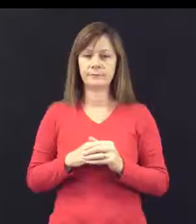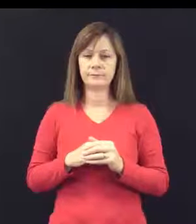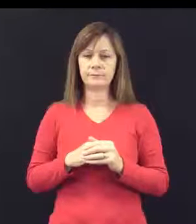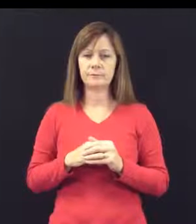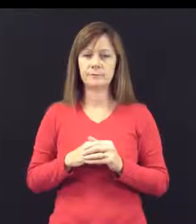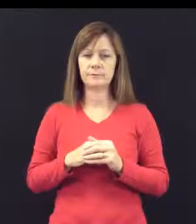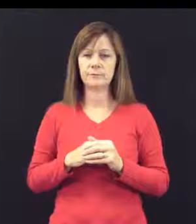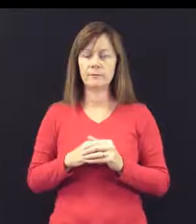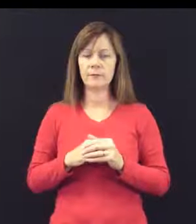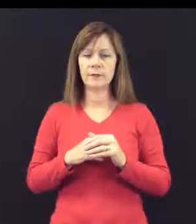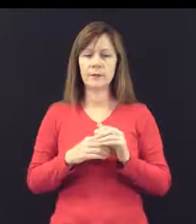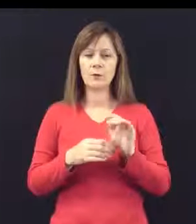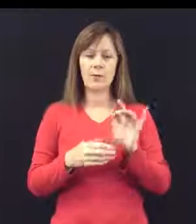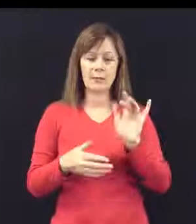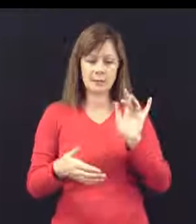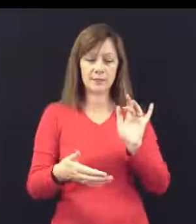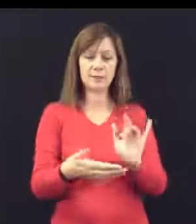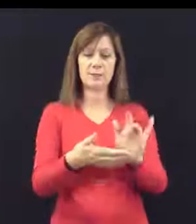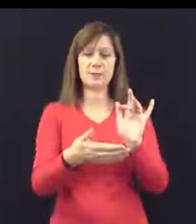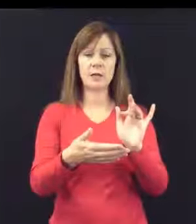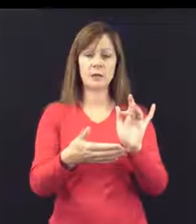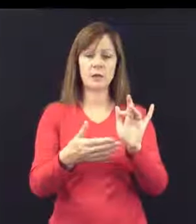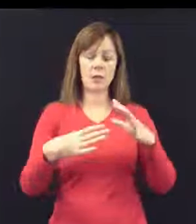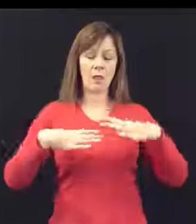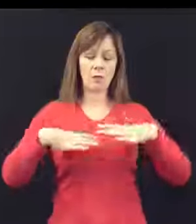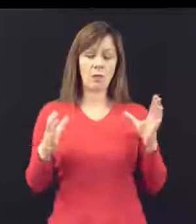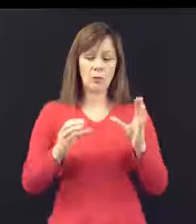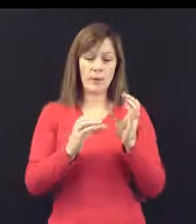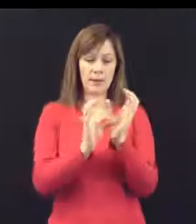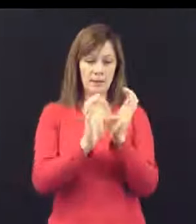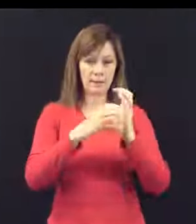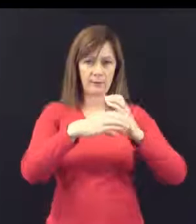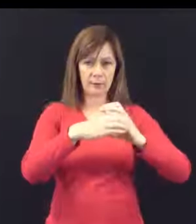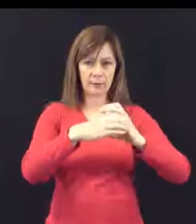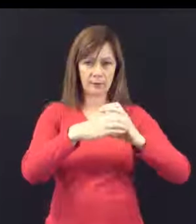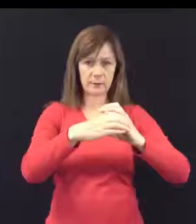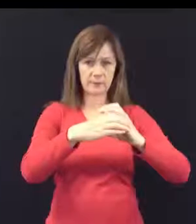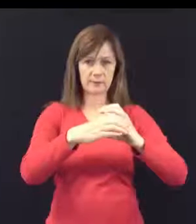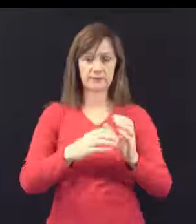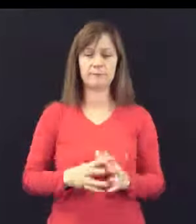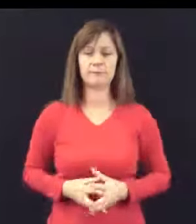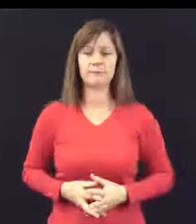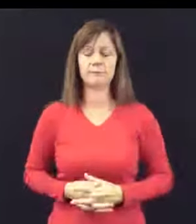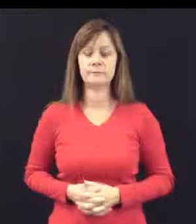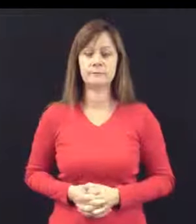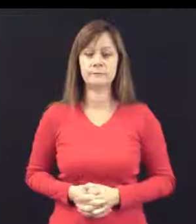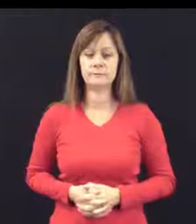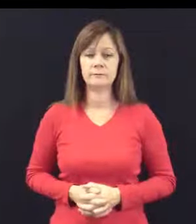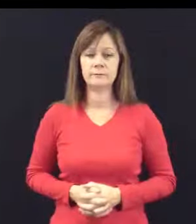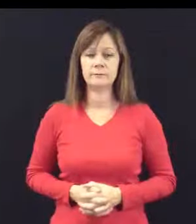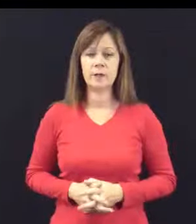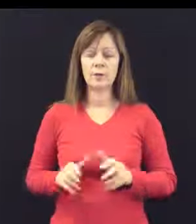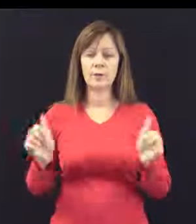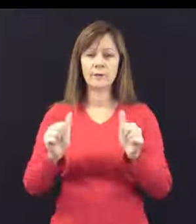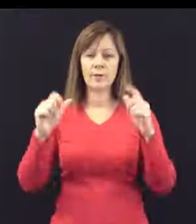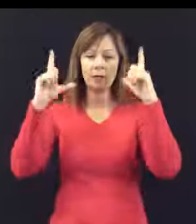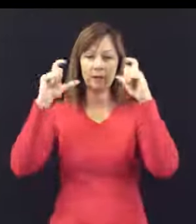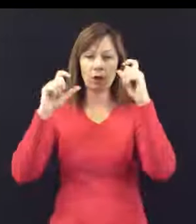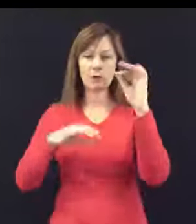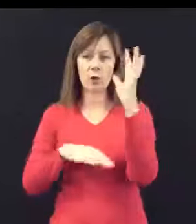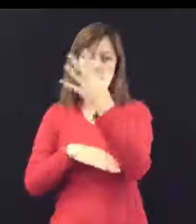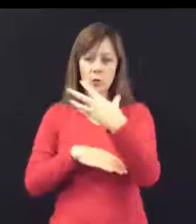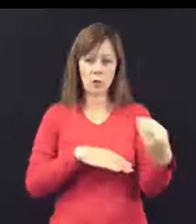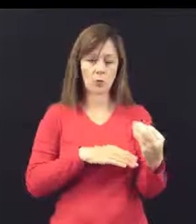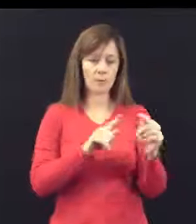camera, tap on the area to focus, then tap on the camera button in the middle of the toolbar. You'll see the screen display a camera